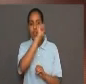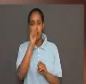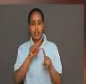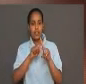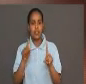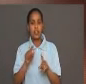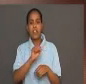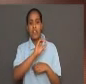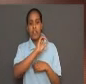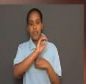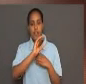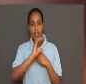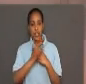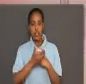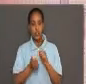distinct phase change.